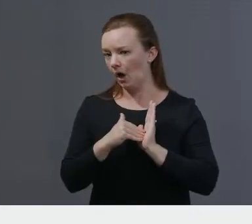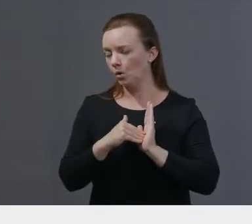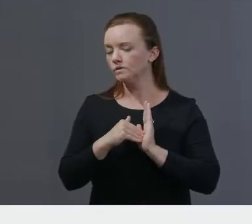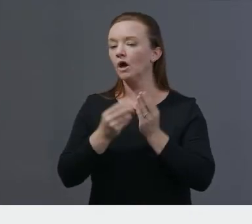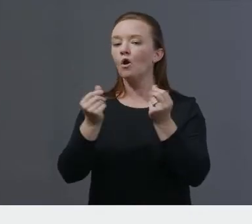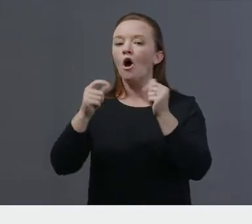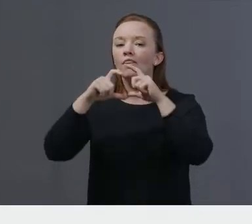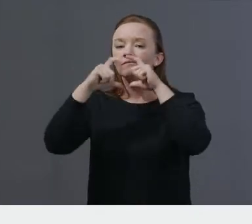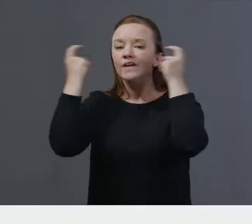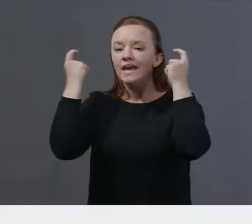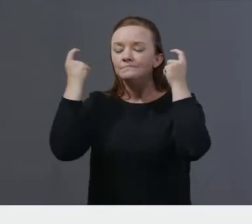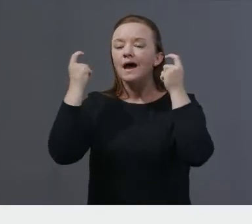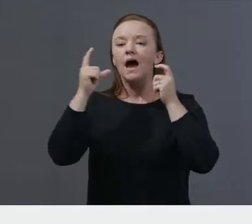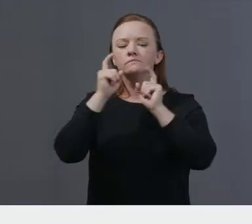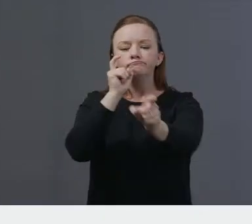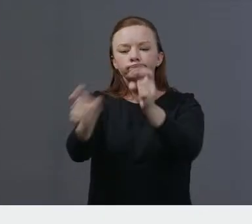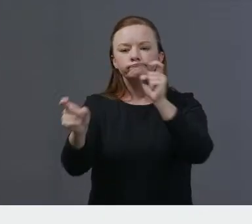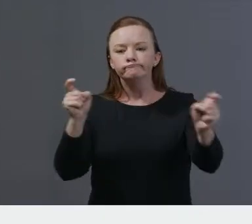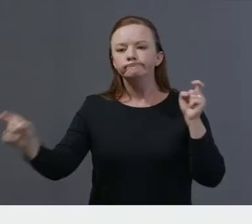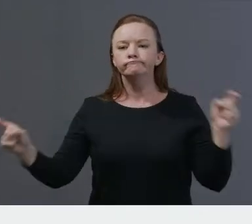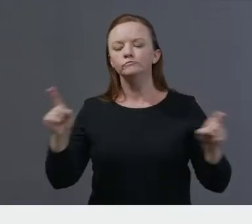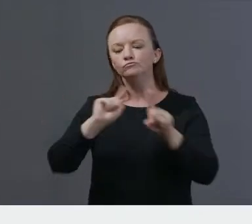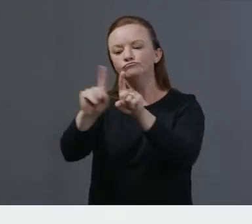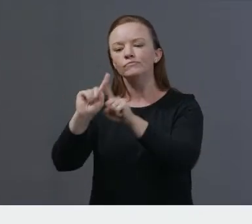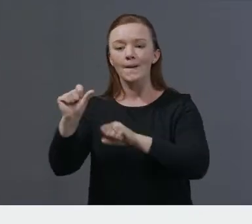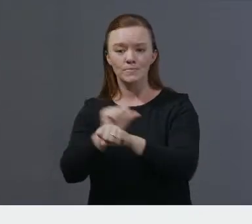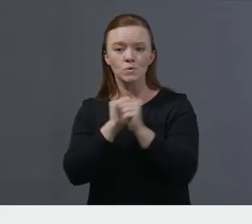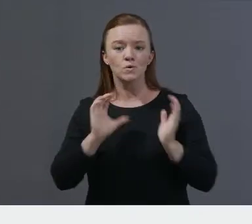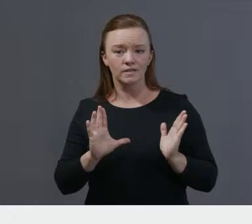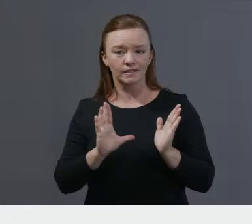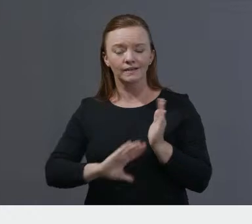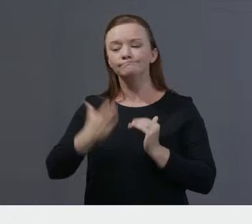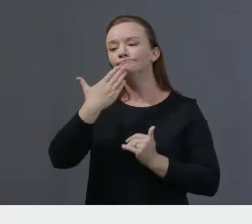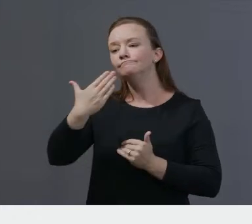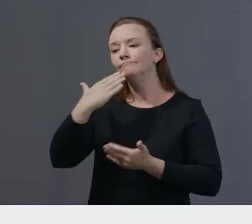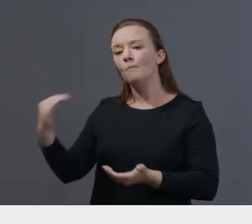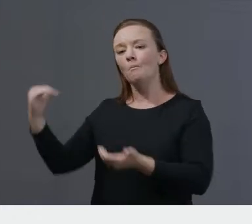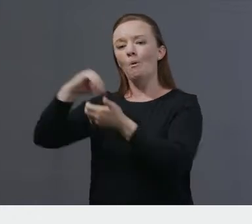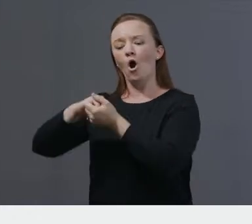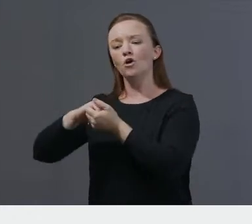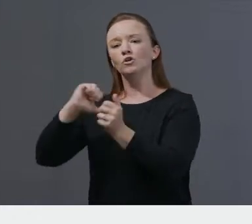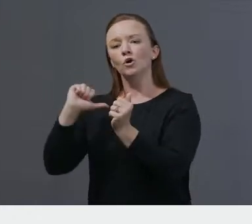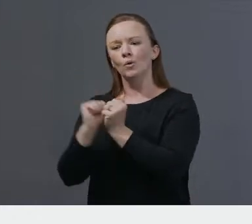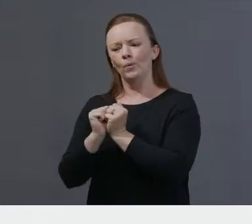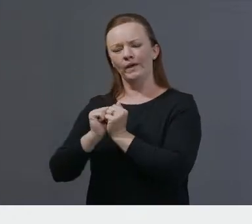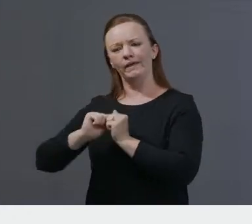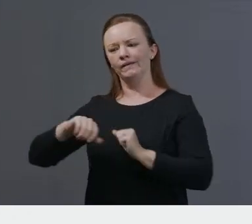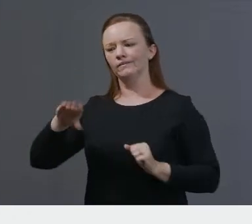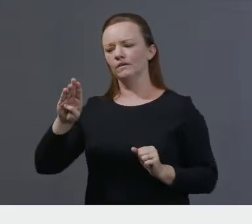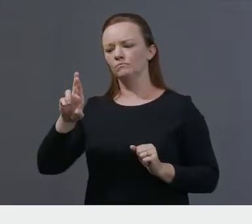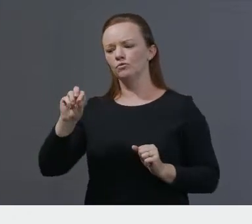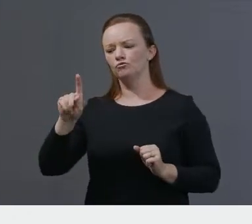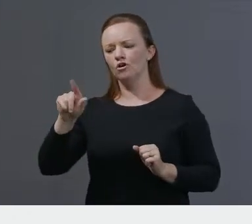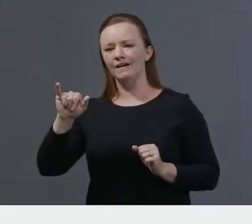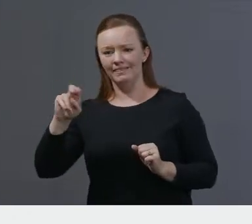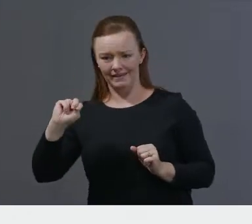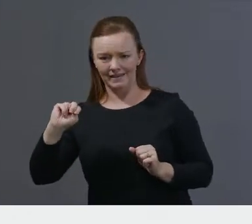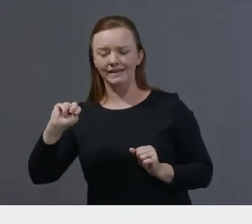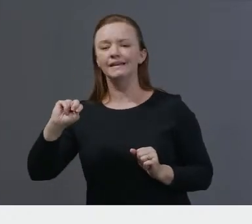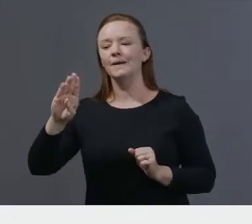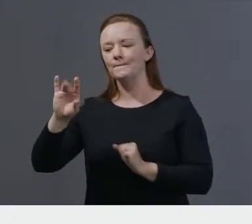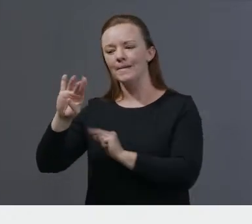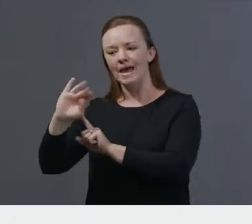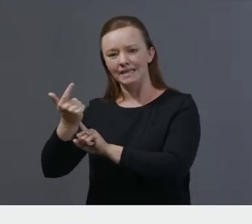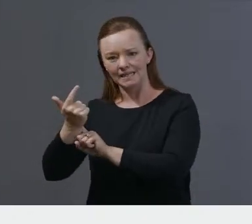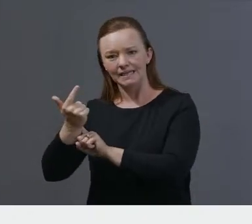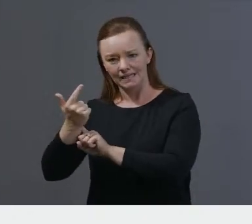I want to say thank you to the partnership with Brooklyn Bedding and Fabric in Tempe, FAB-RIC. Last week,